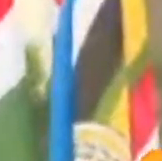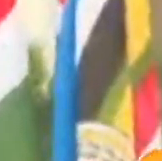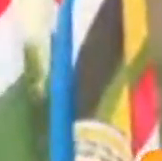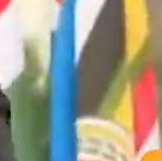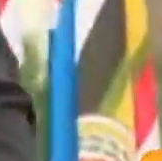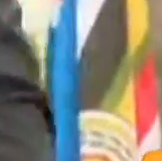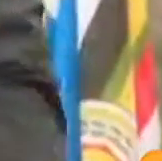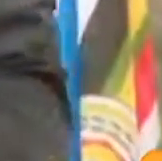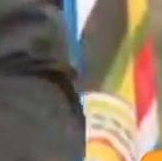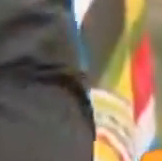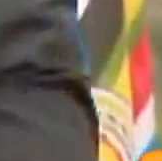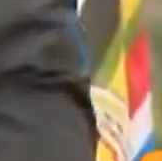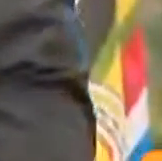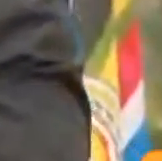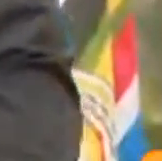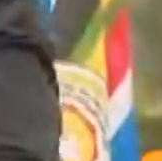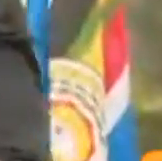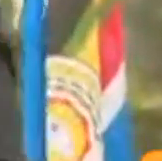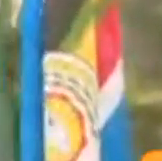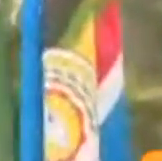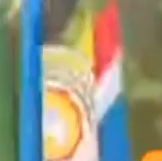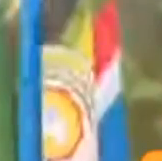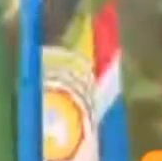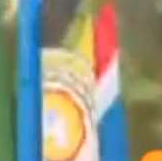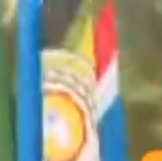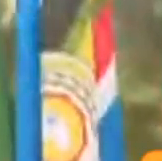Asanteni sana. Tafadhali tuketi chini.